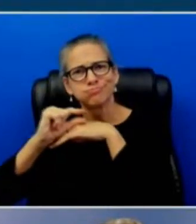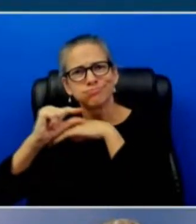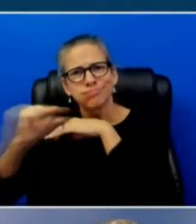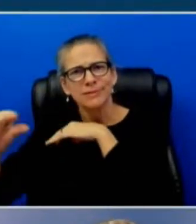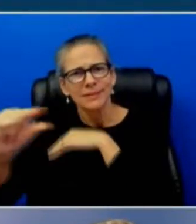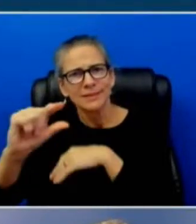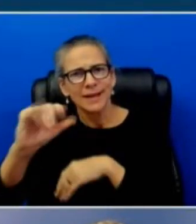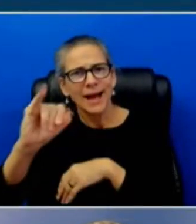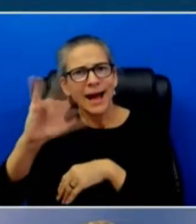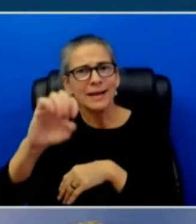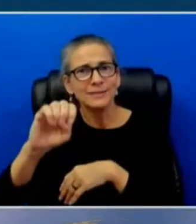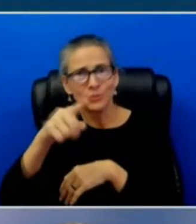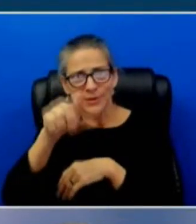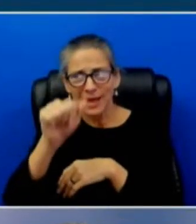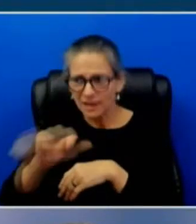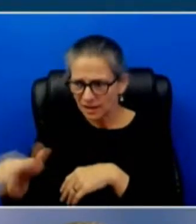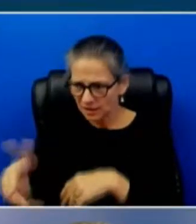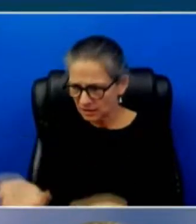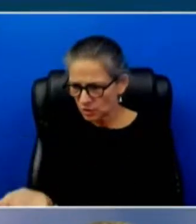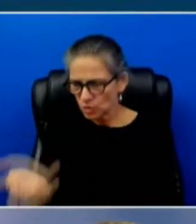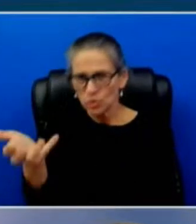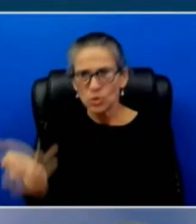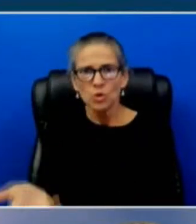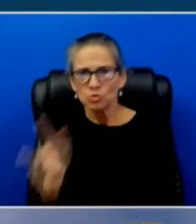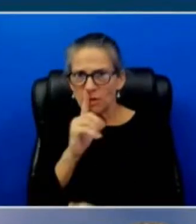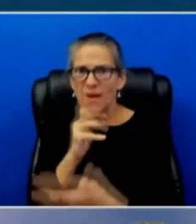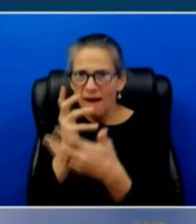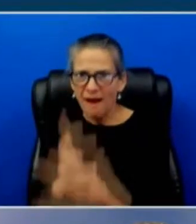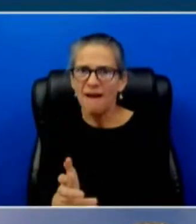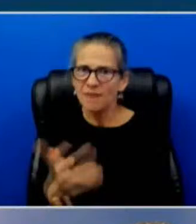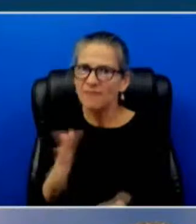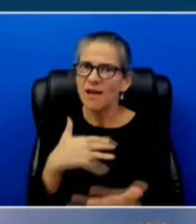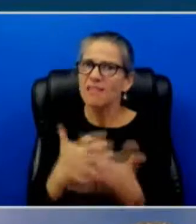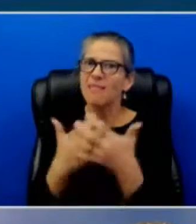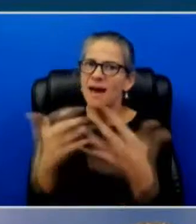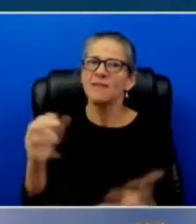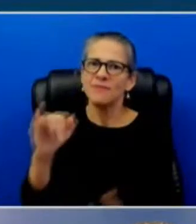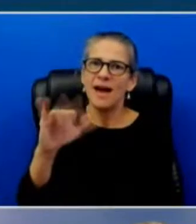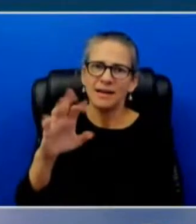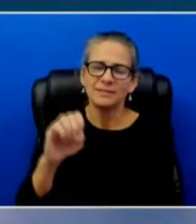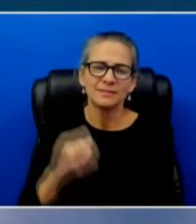how heavy and how significant it is. Let's go to the next one.